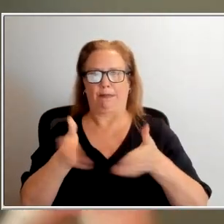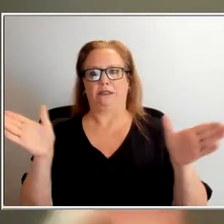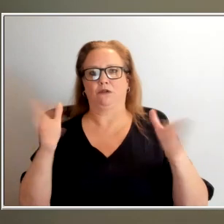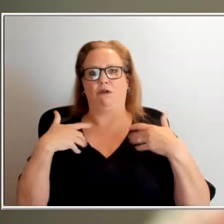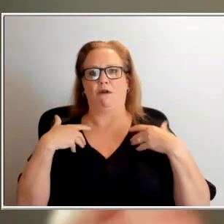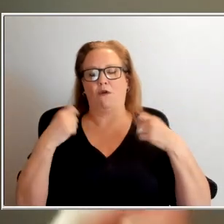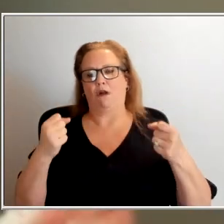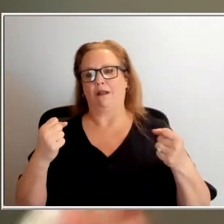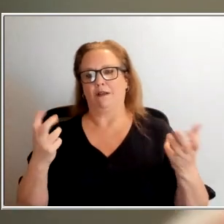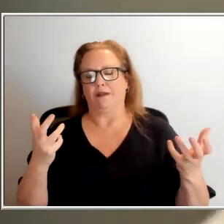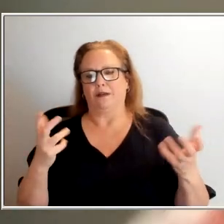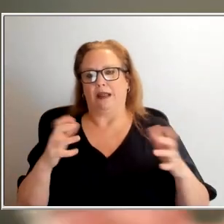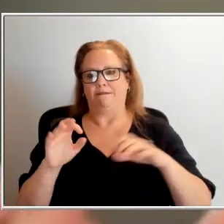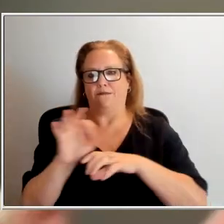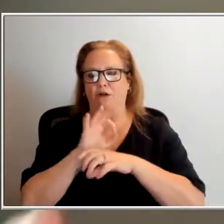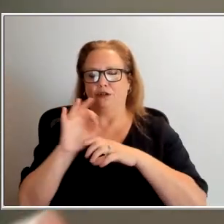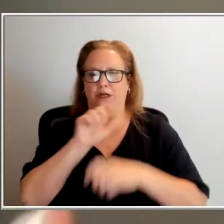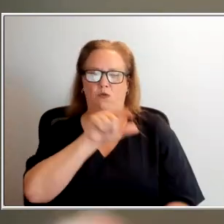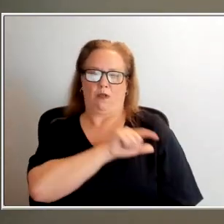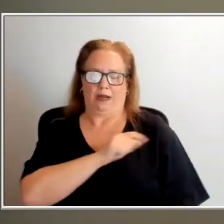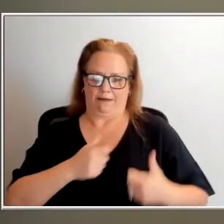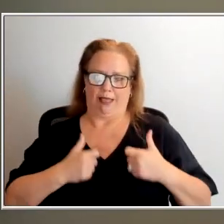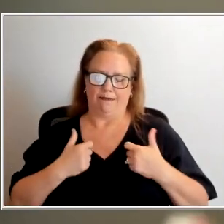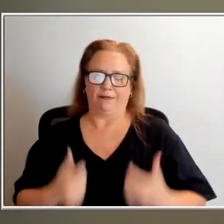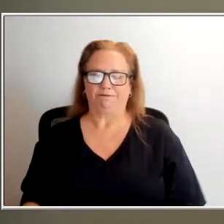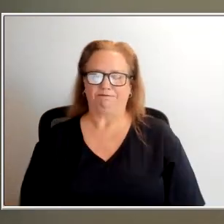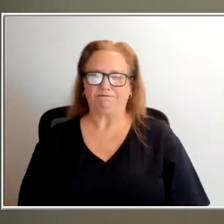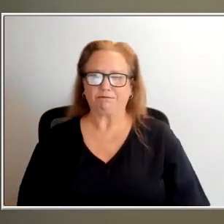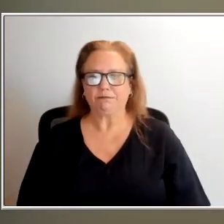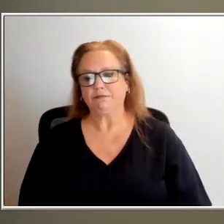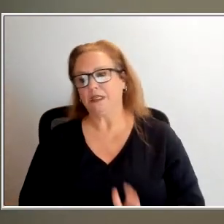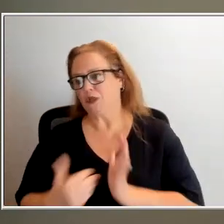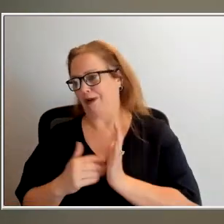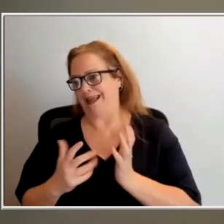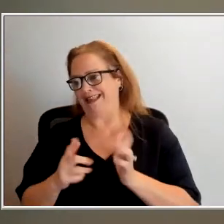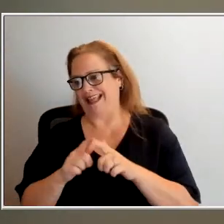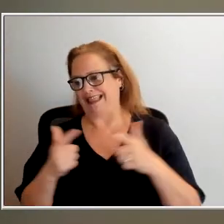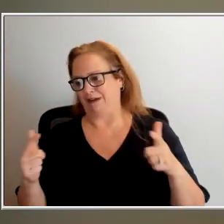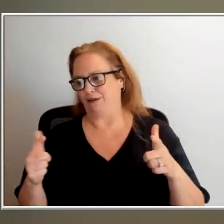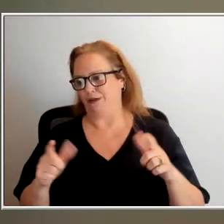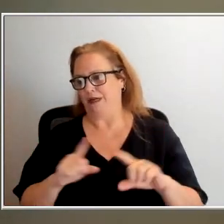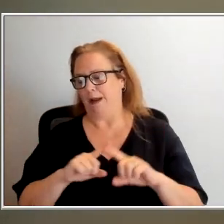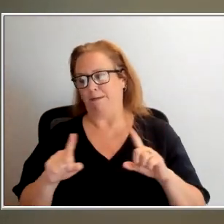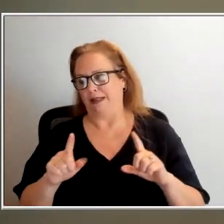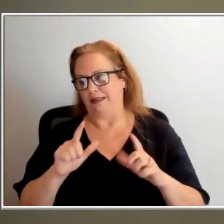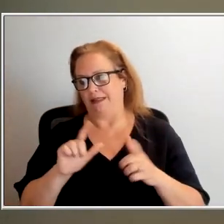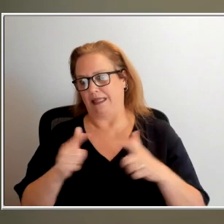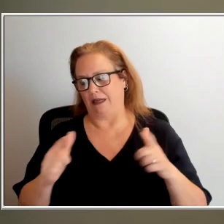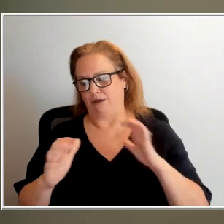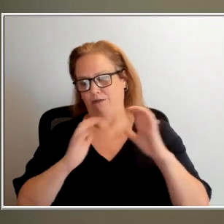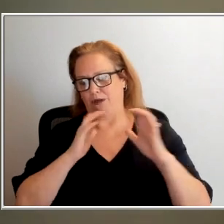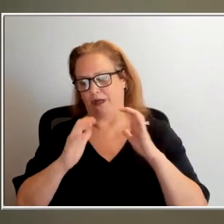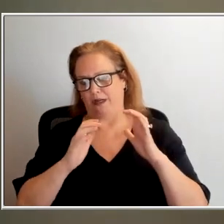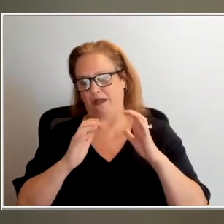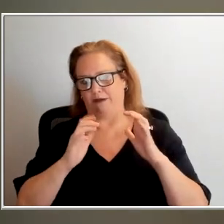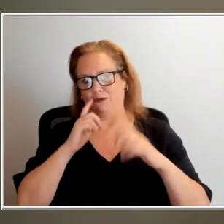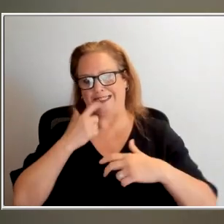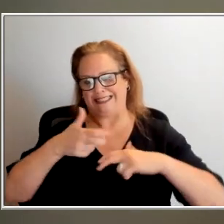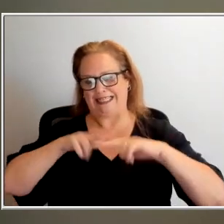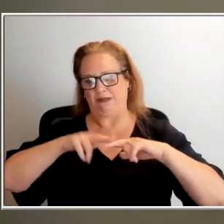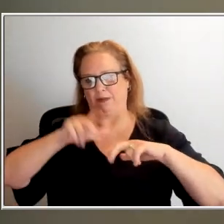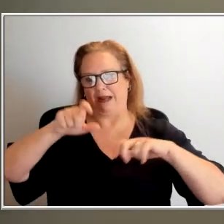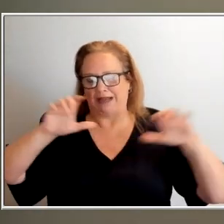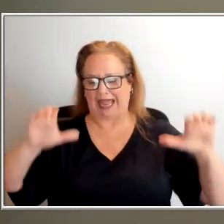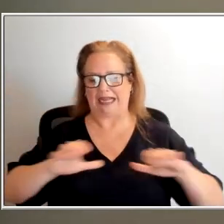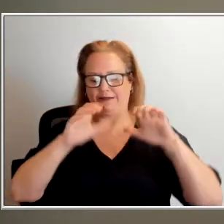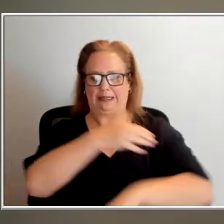and function and quality of life opportunity. So again, they're just the language, but we don't get the language communicating if we sit. We have to activate